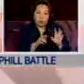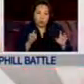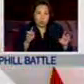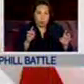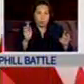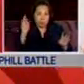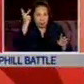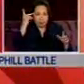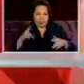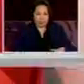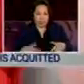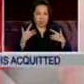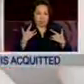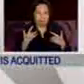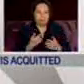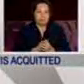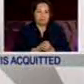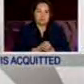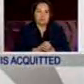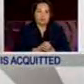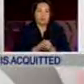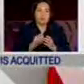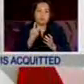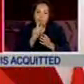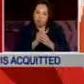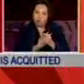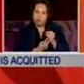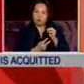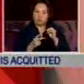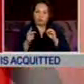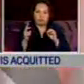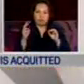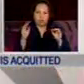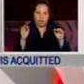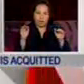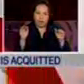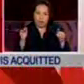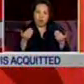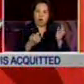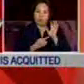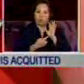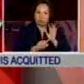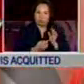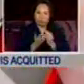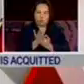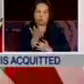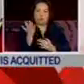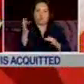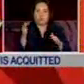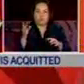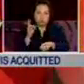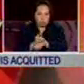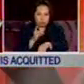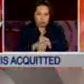both as regards their conception of their duties toward their country and their conception of their